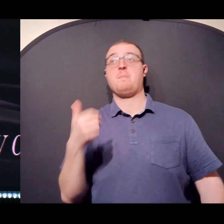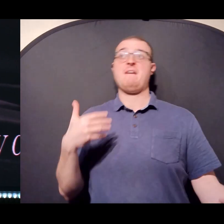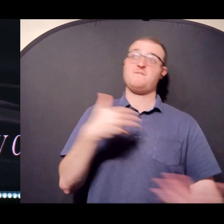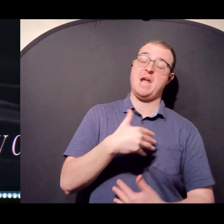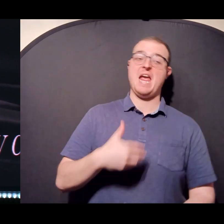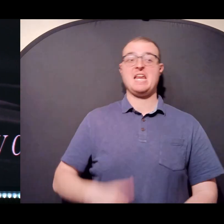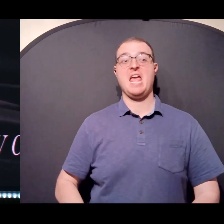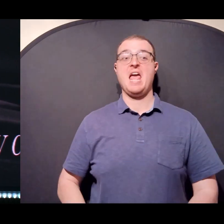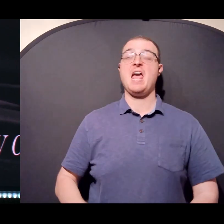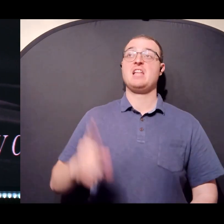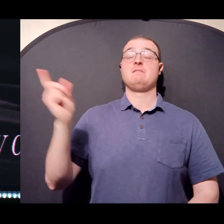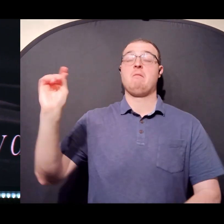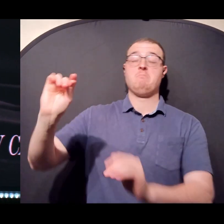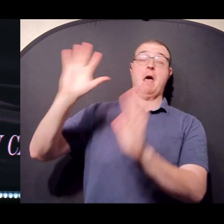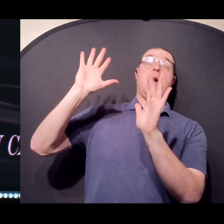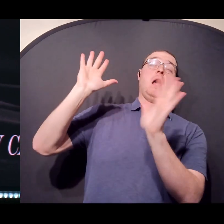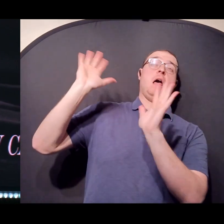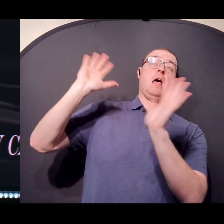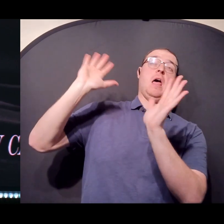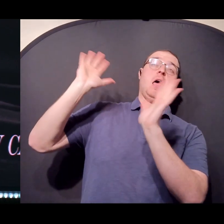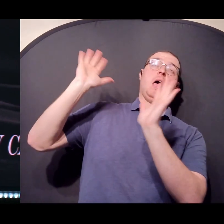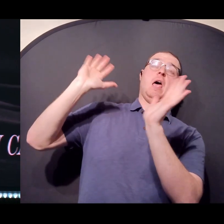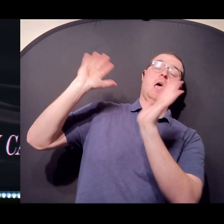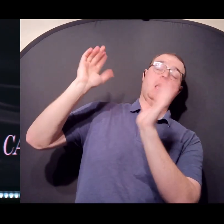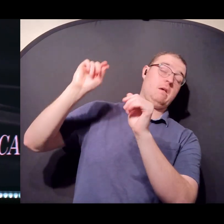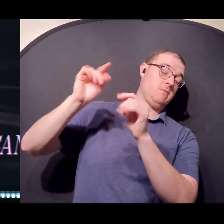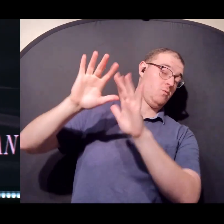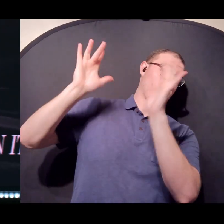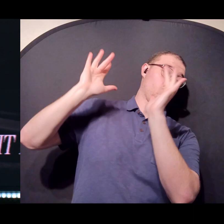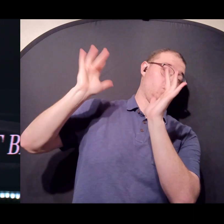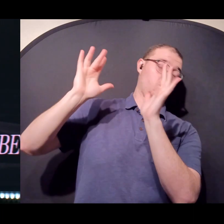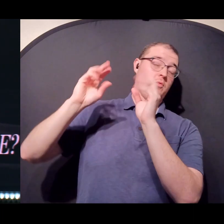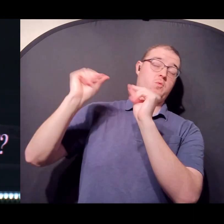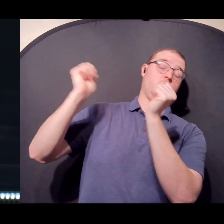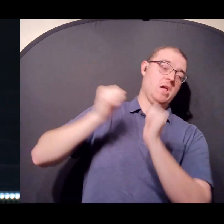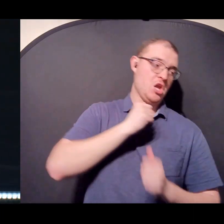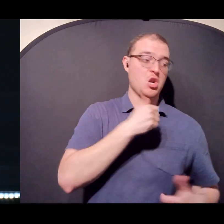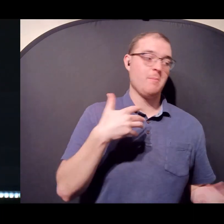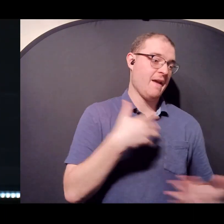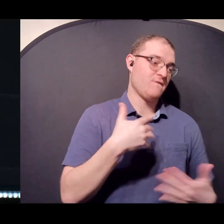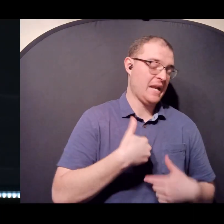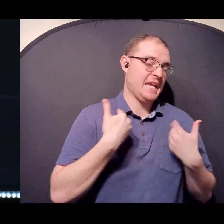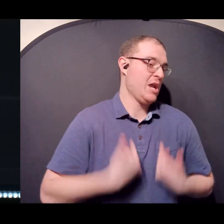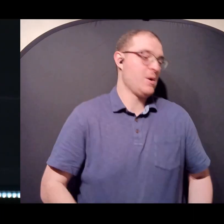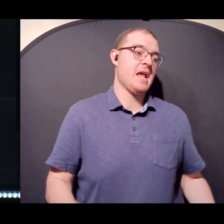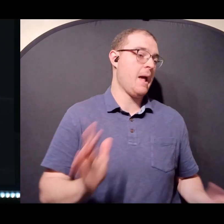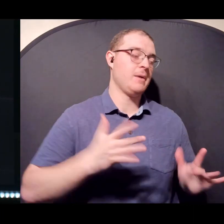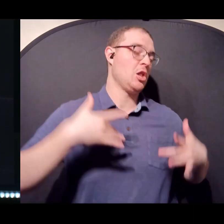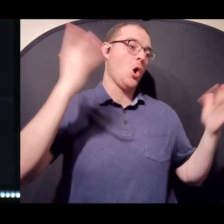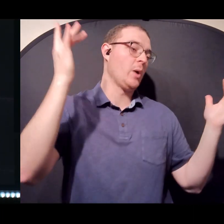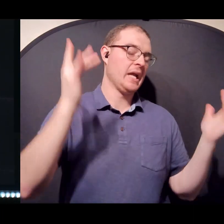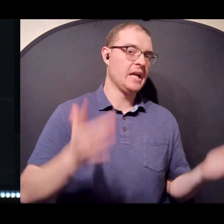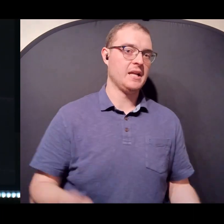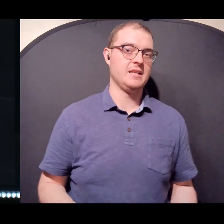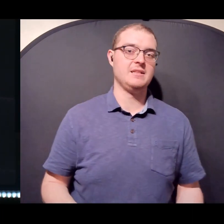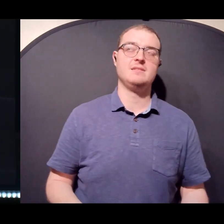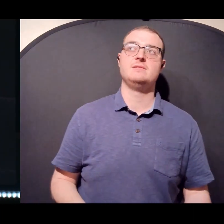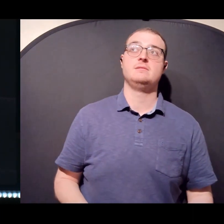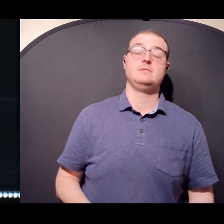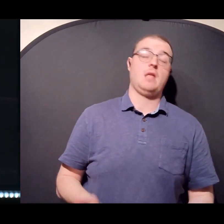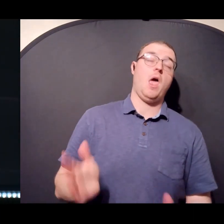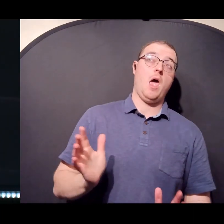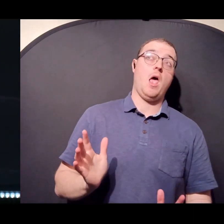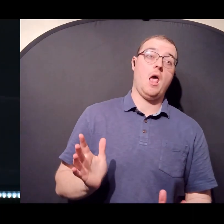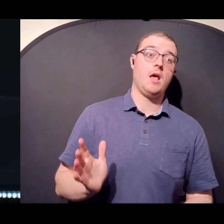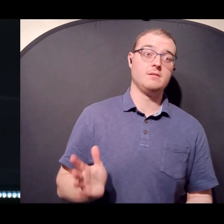be afraid. I'm just gonna not be afraid. This glowing figure comes in and whoosh, just comes in the room all of a sudden. Don't be afraid, Mary, here I am in my